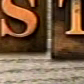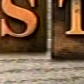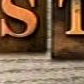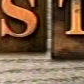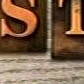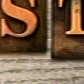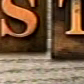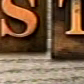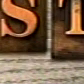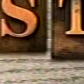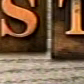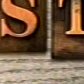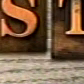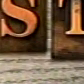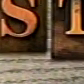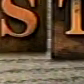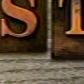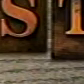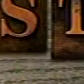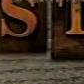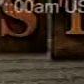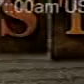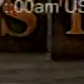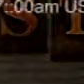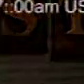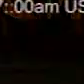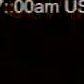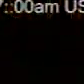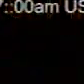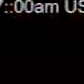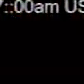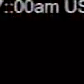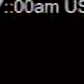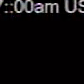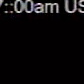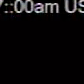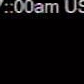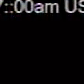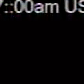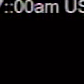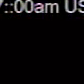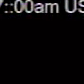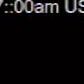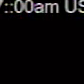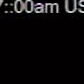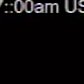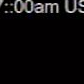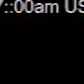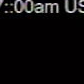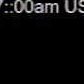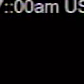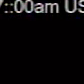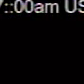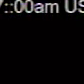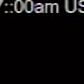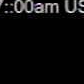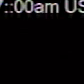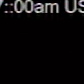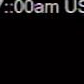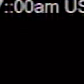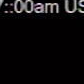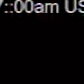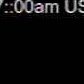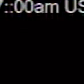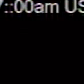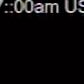I appreciate you once and again. Dear Father, I appreciate you. For your goodness in my life, I appreciate you. For your goodness